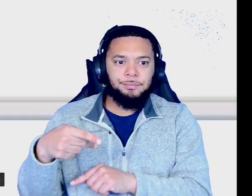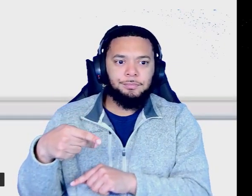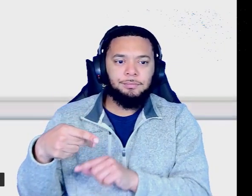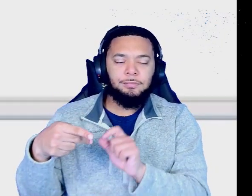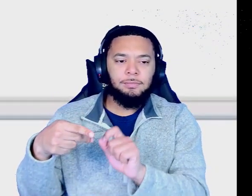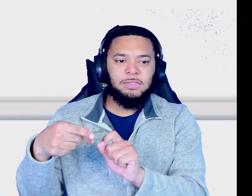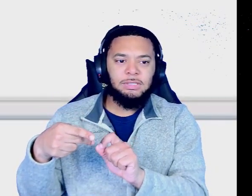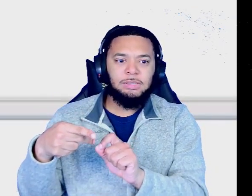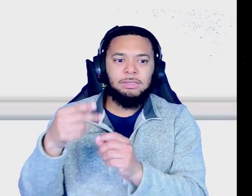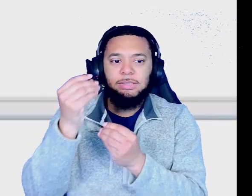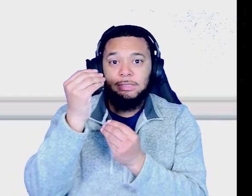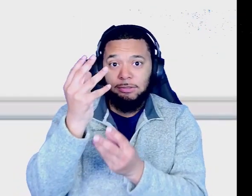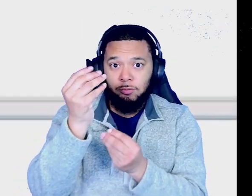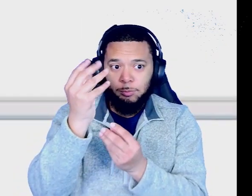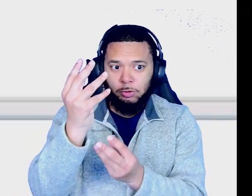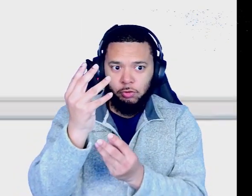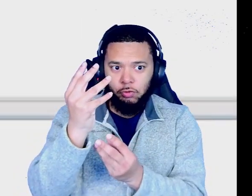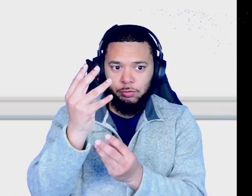information